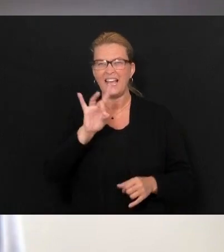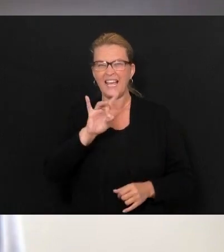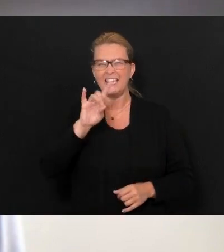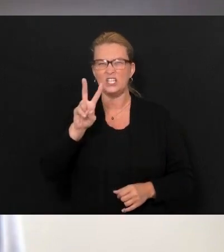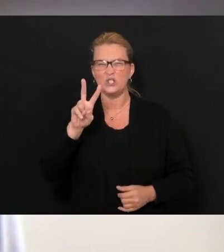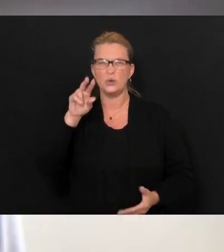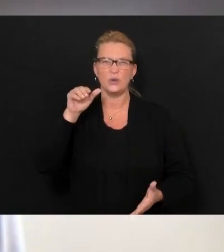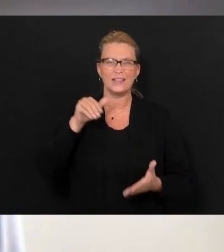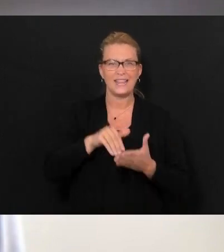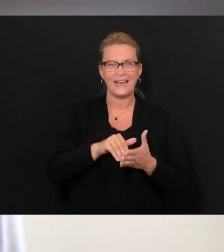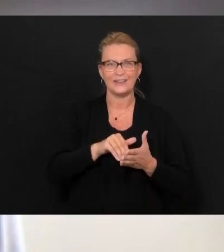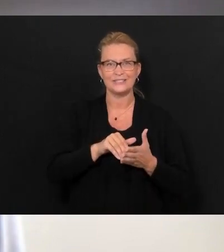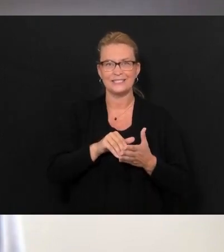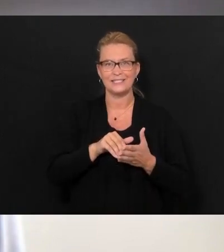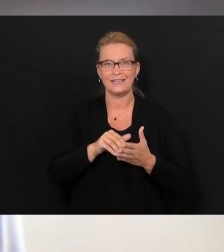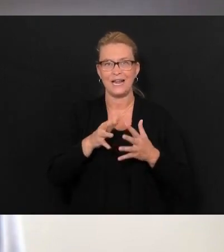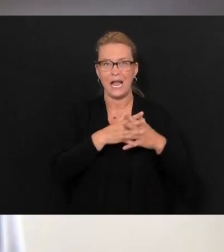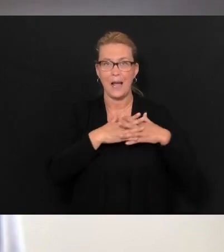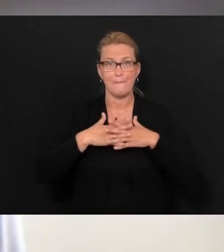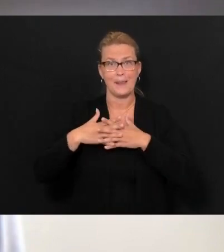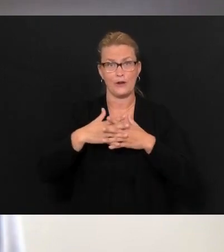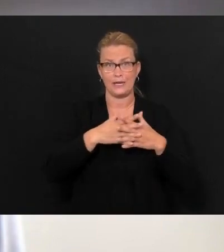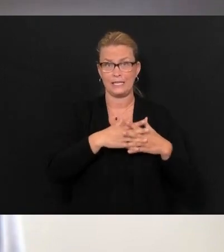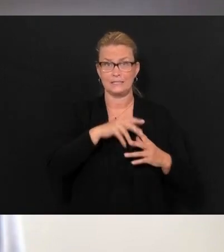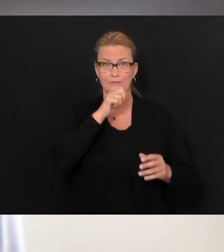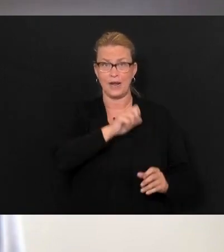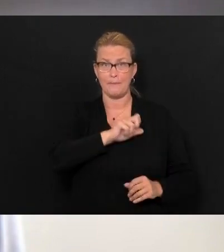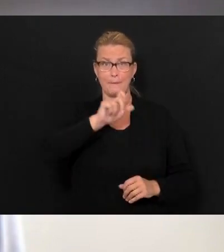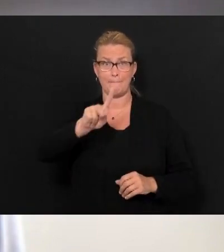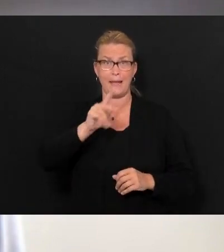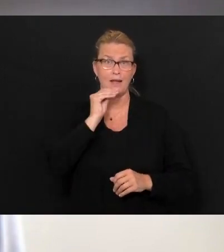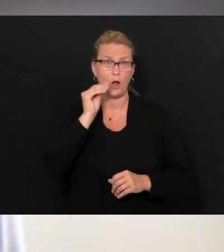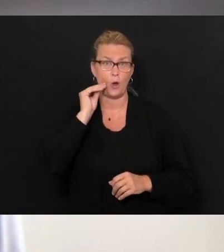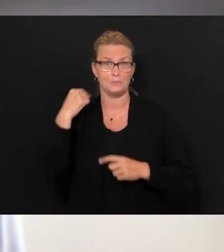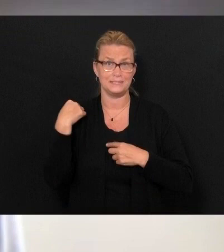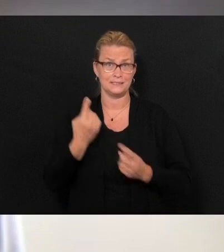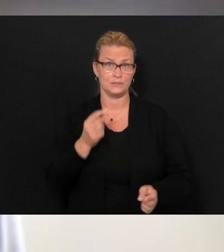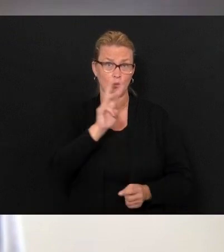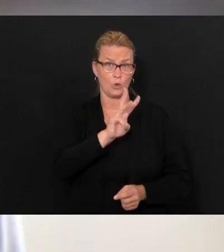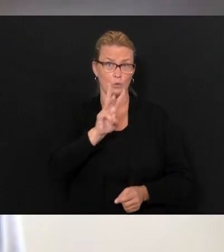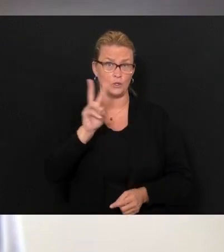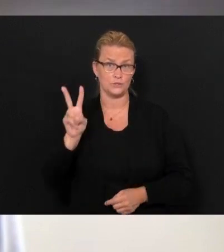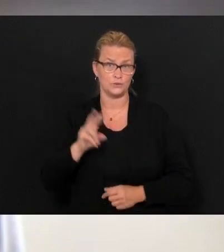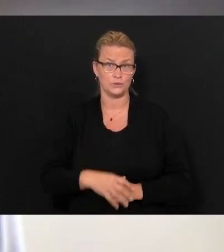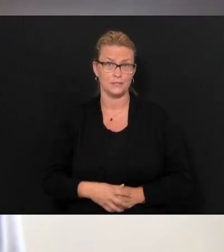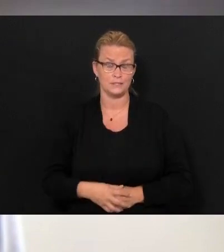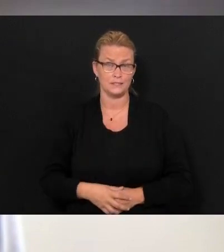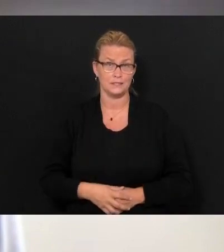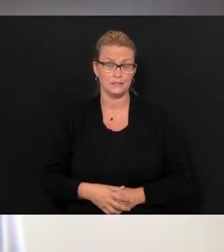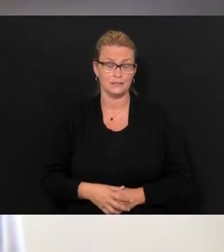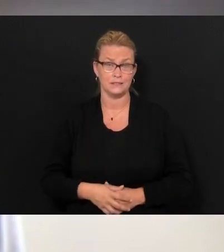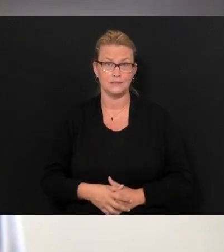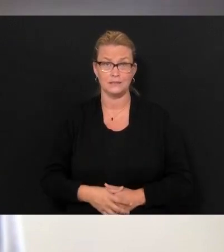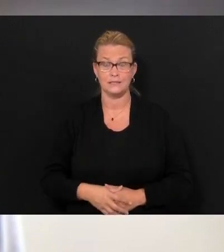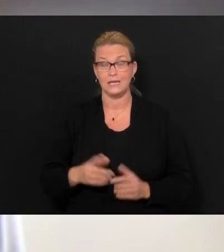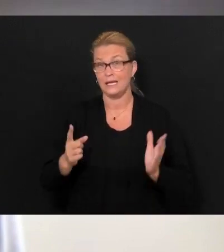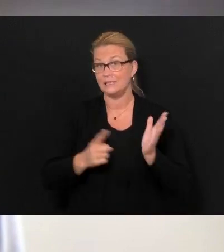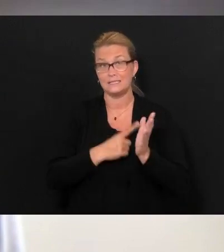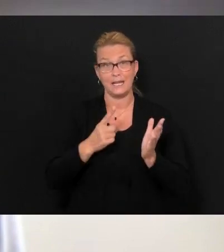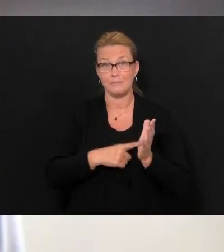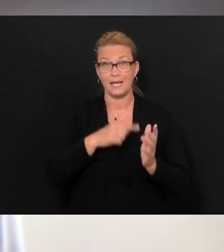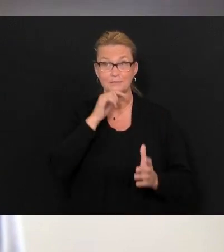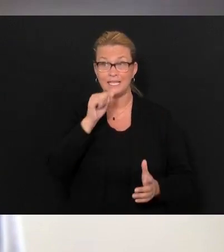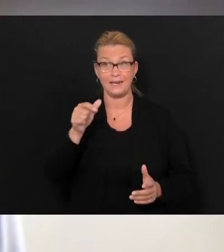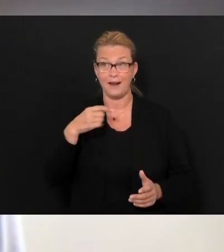Americans who have not been returned home since World War II. Sometimes they were not volunteered. They